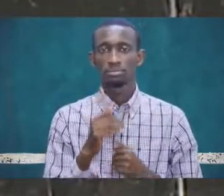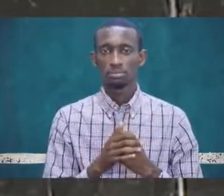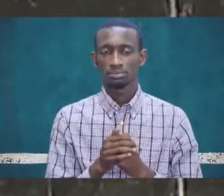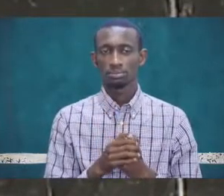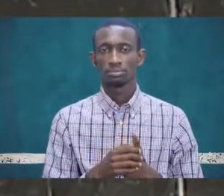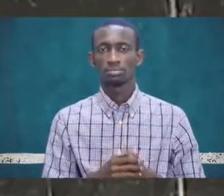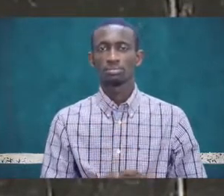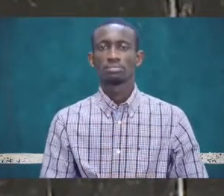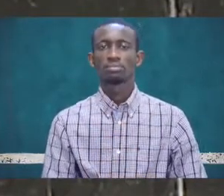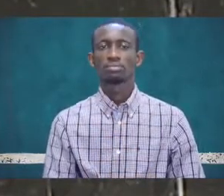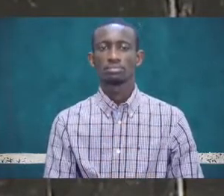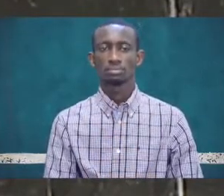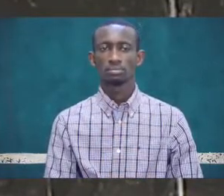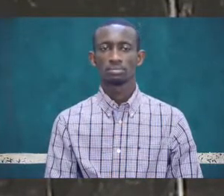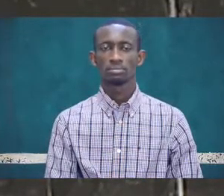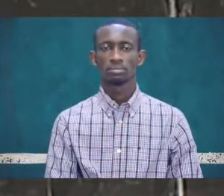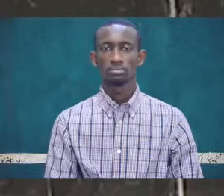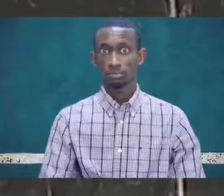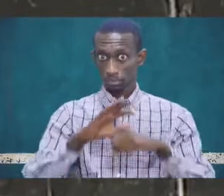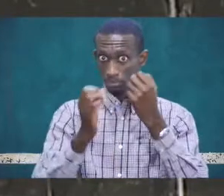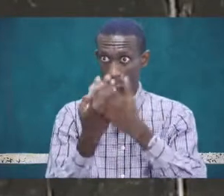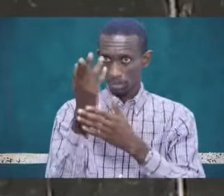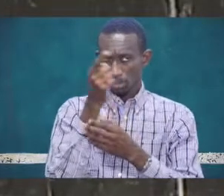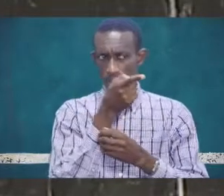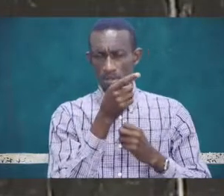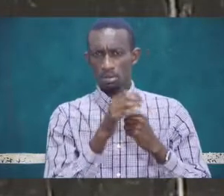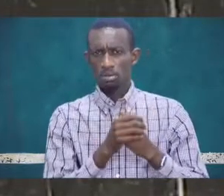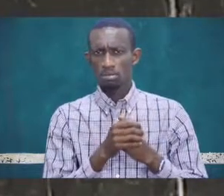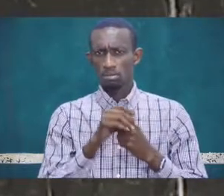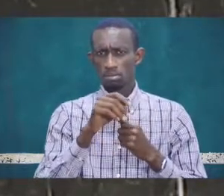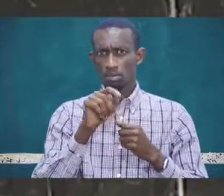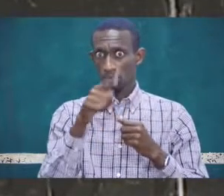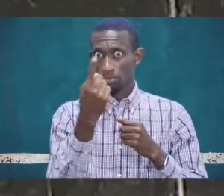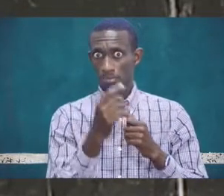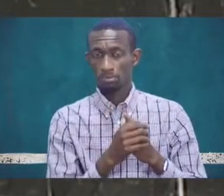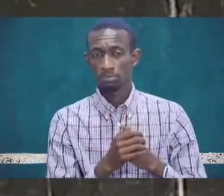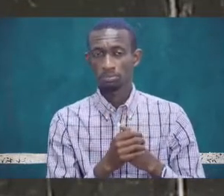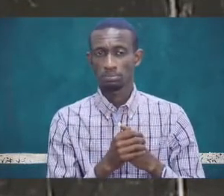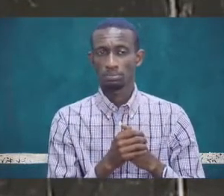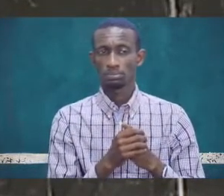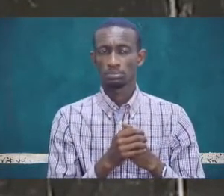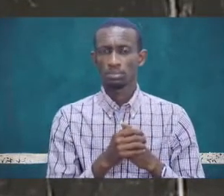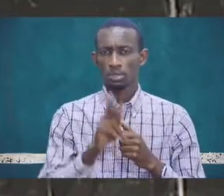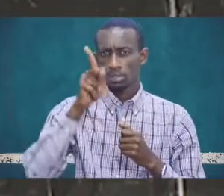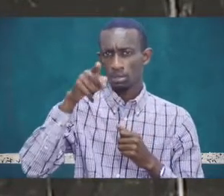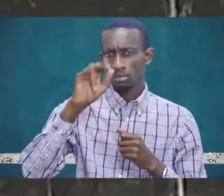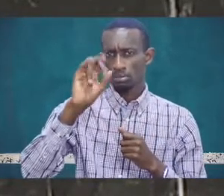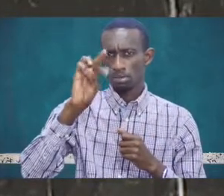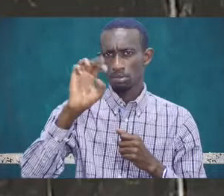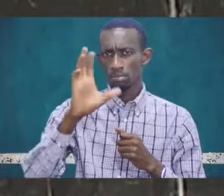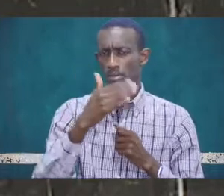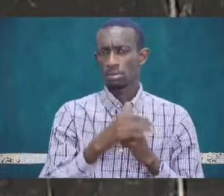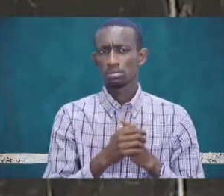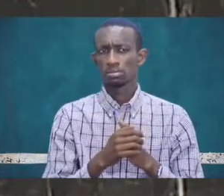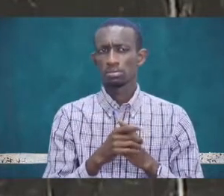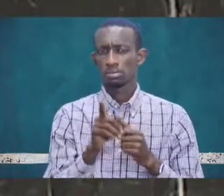please. On this product, the primary carbocation that has been formed, this primary carbocation, this